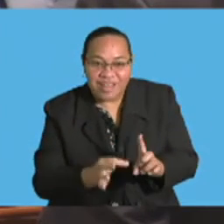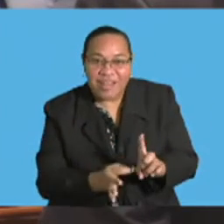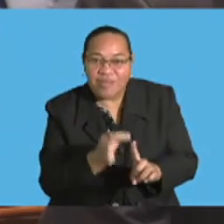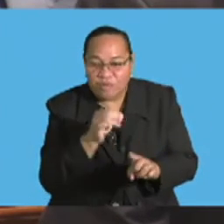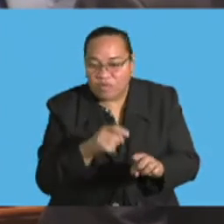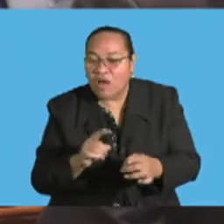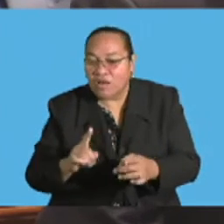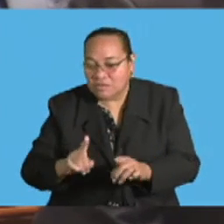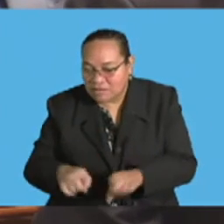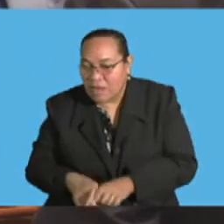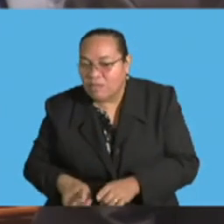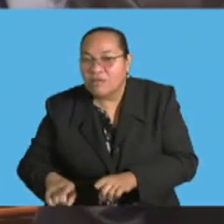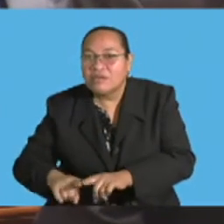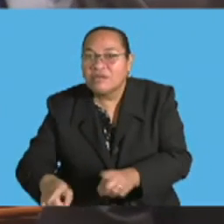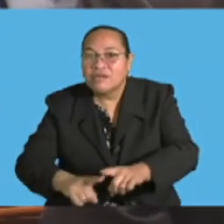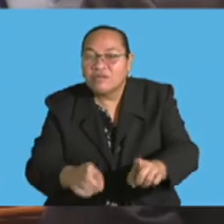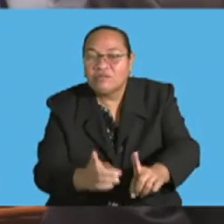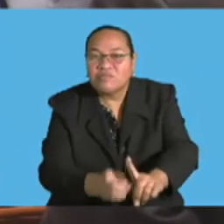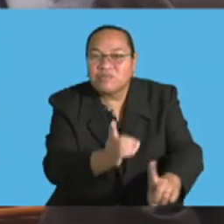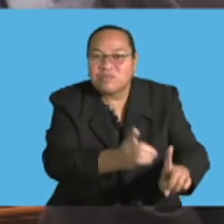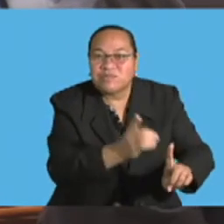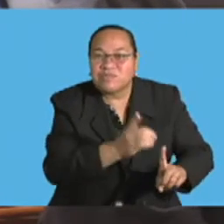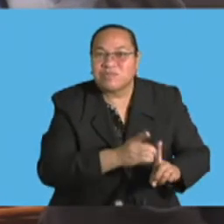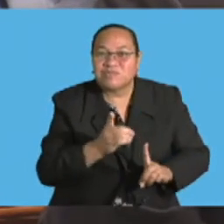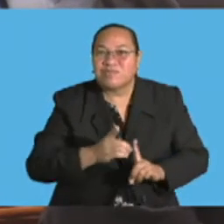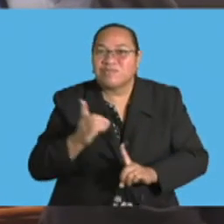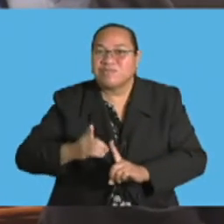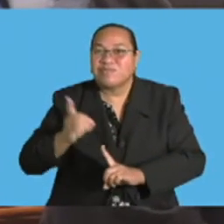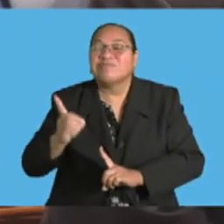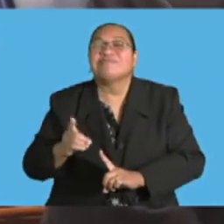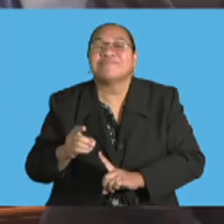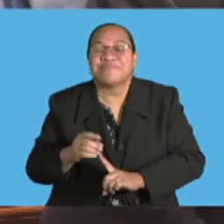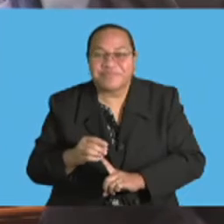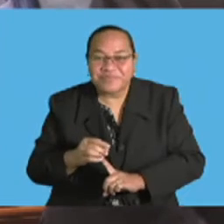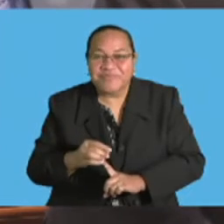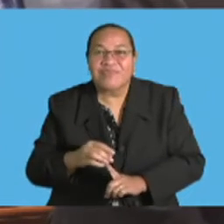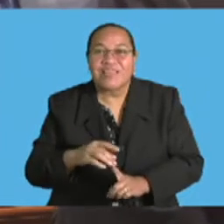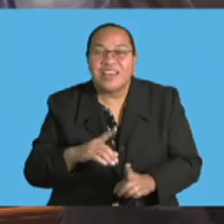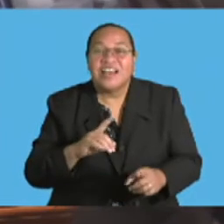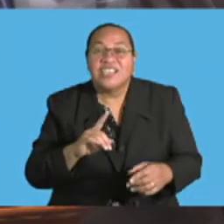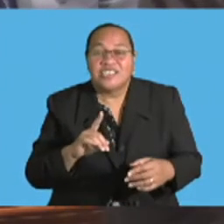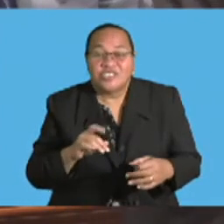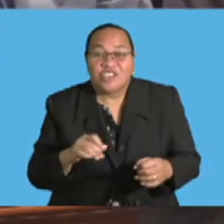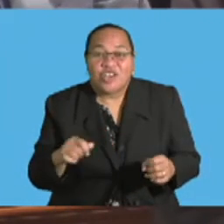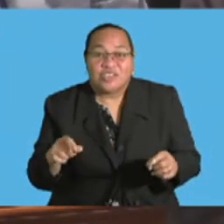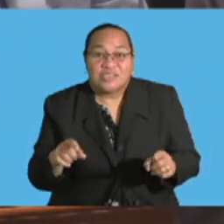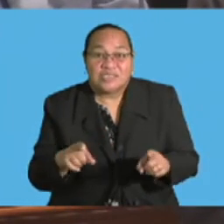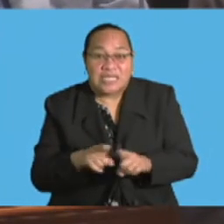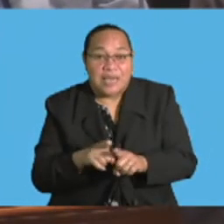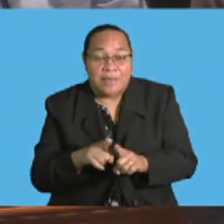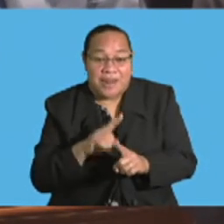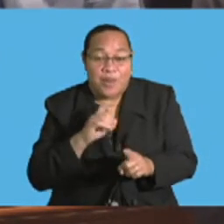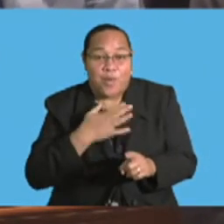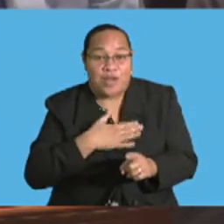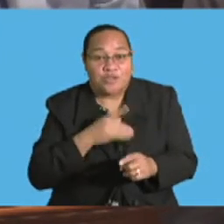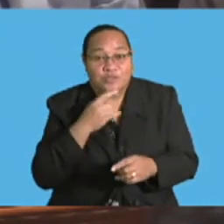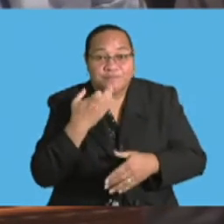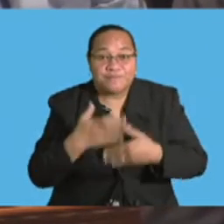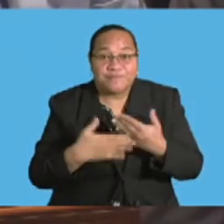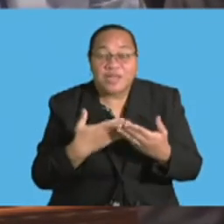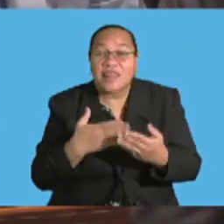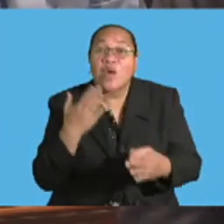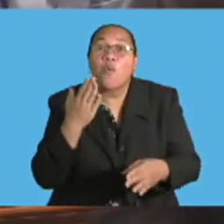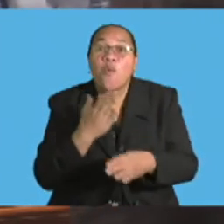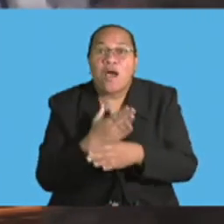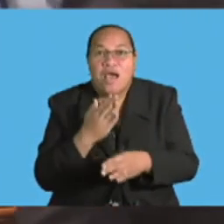project. Mr. Speaker, sir, let me start with the job that it will